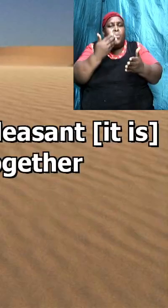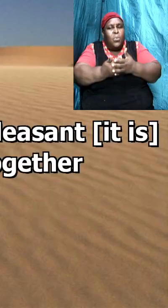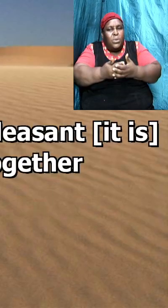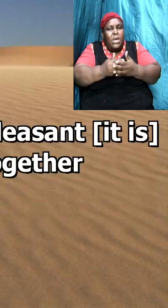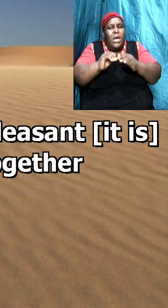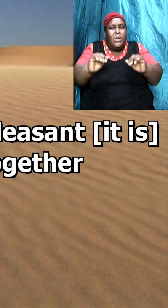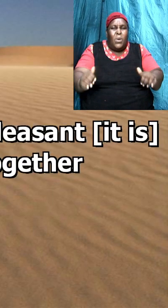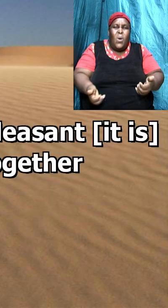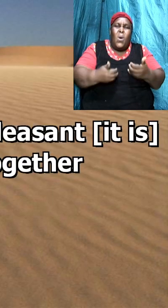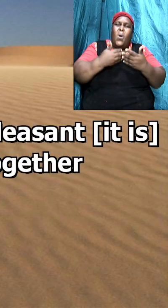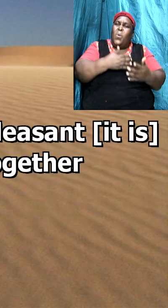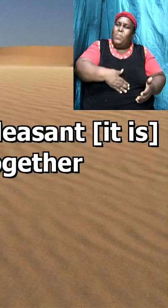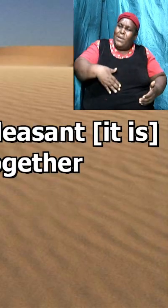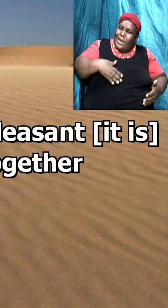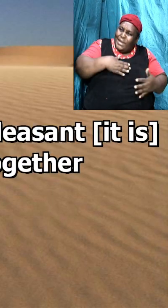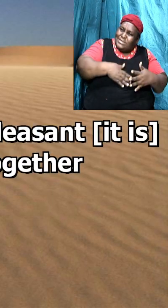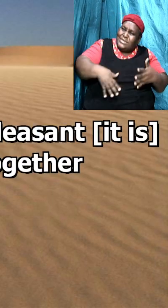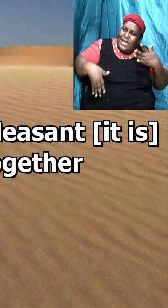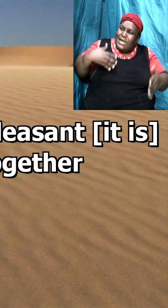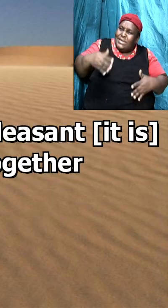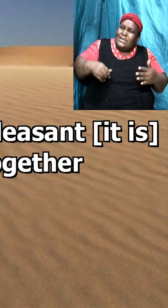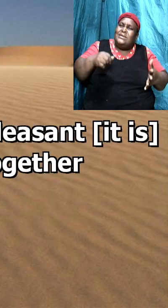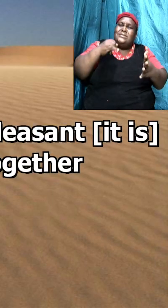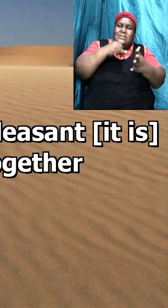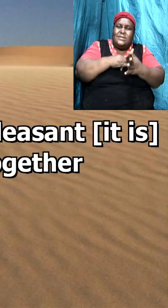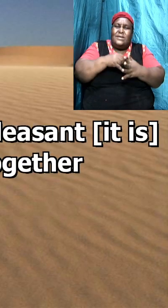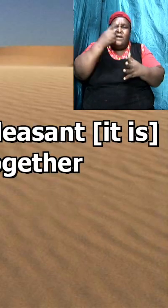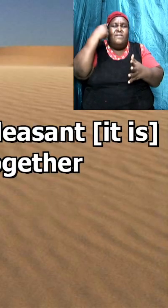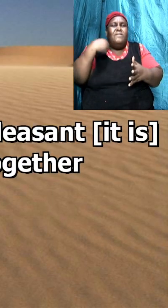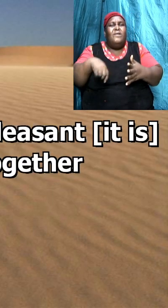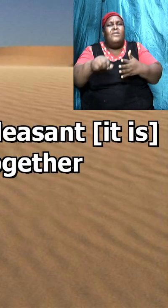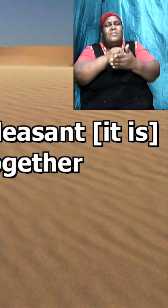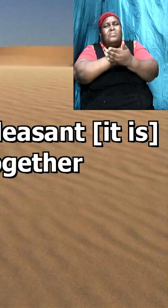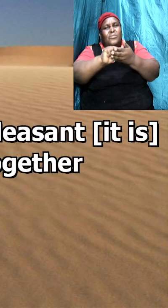how good and how pleasant it is